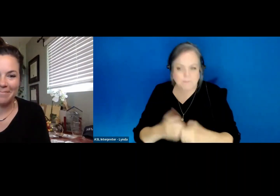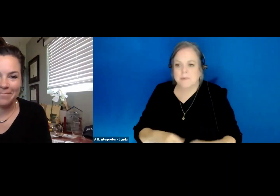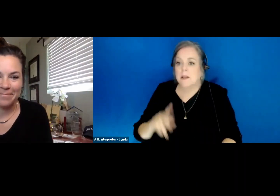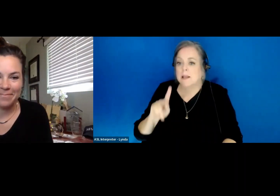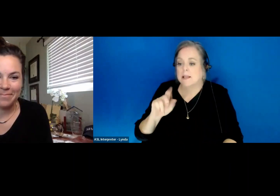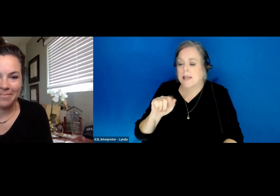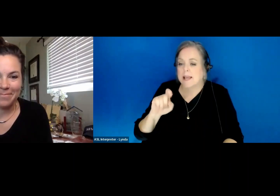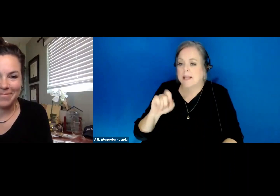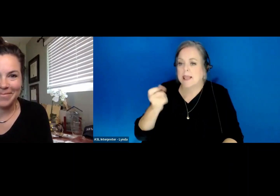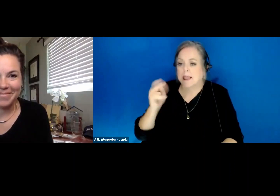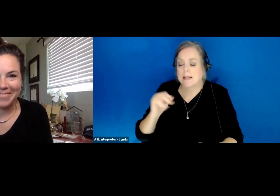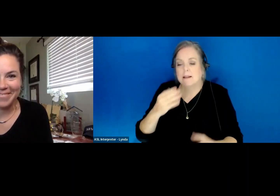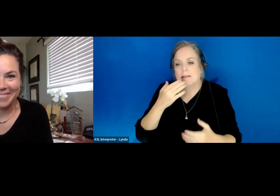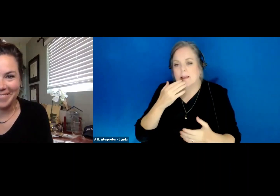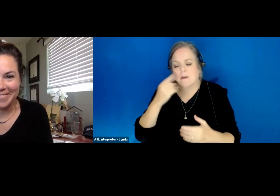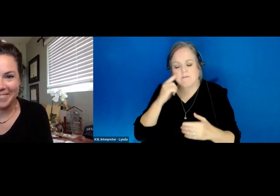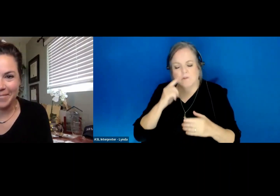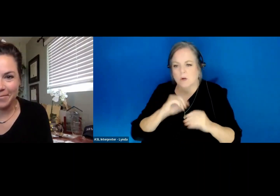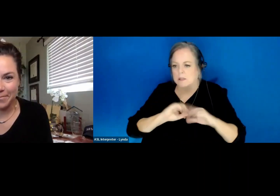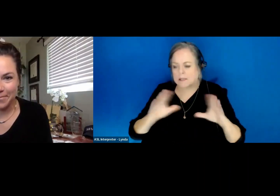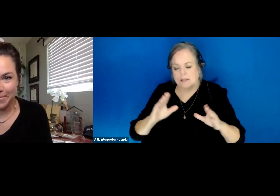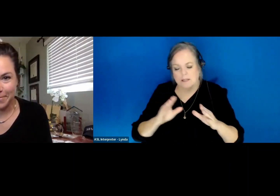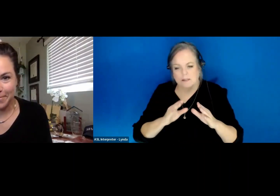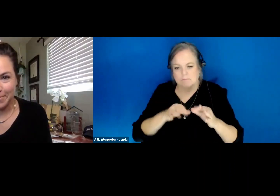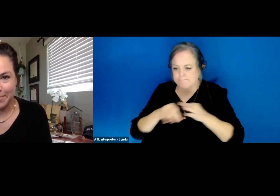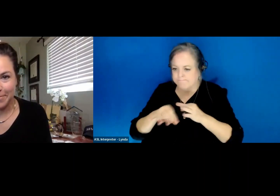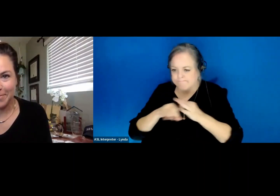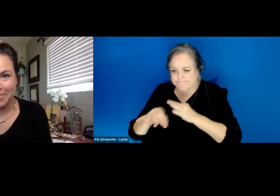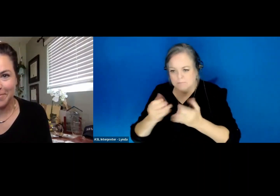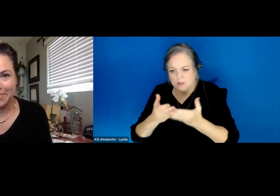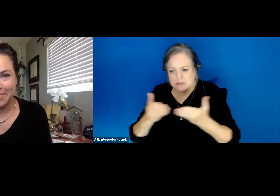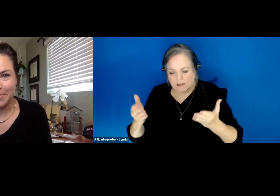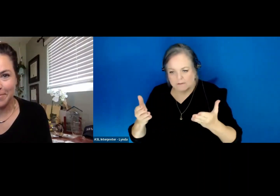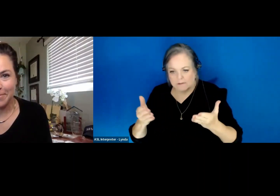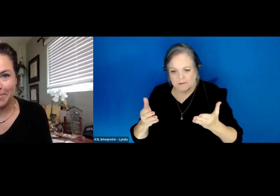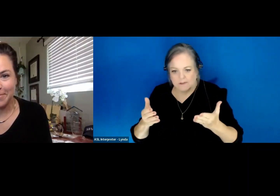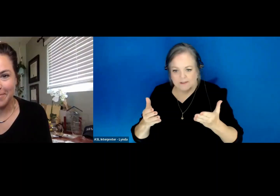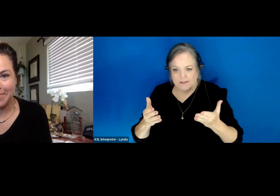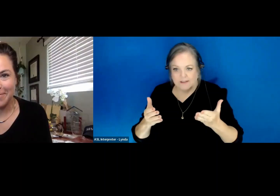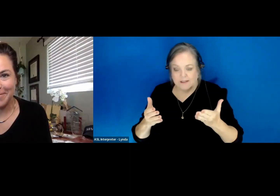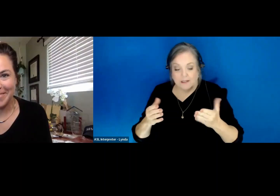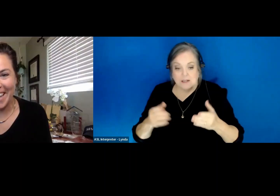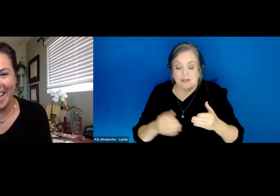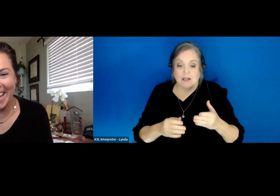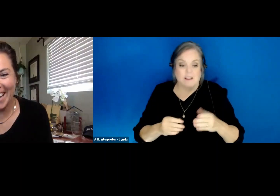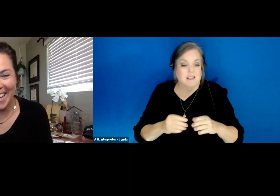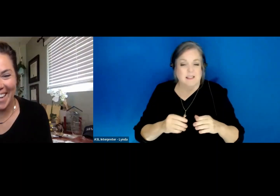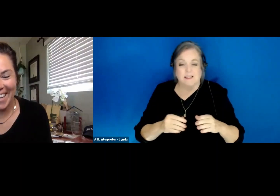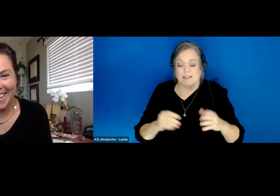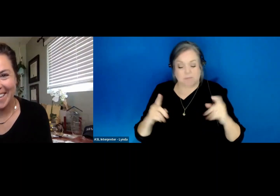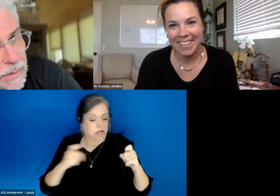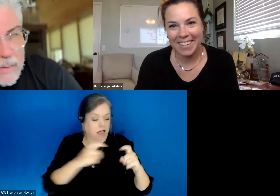for plain language, understandable stuff that otherwise would boggle most of our minds. You put it